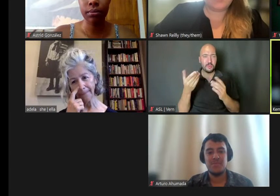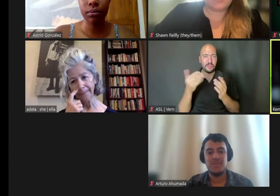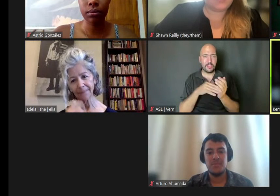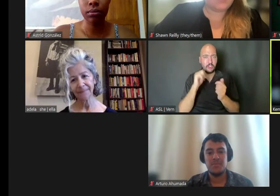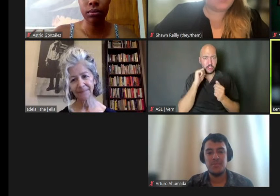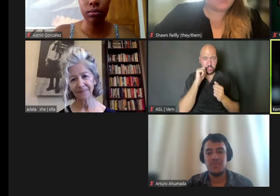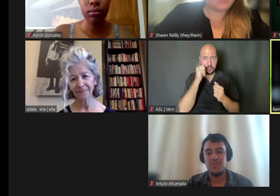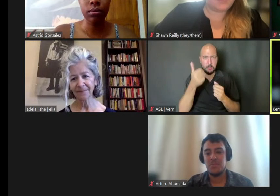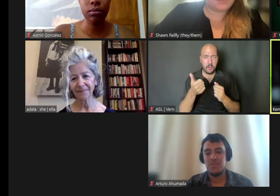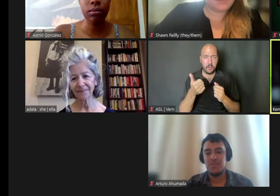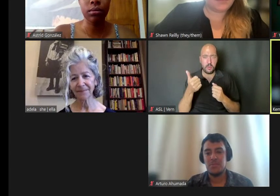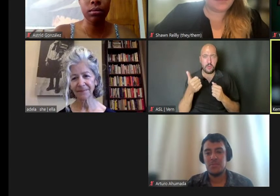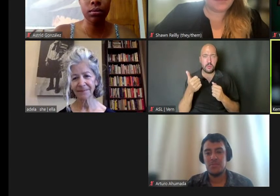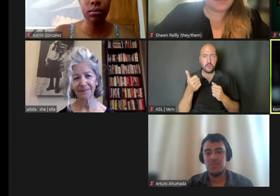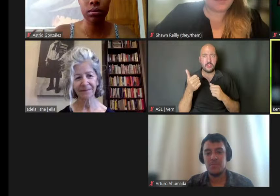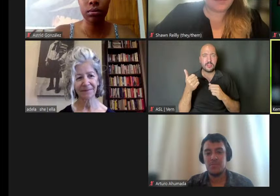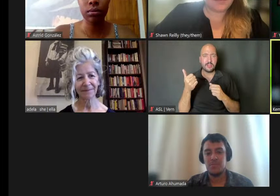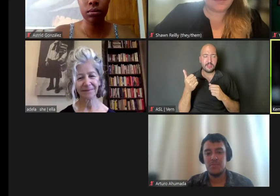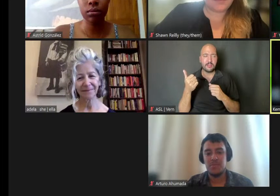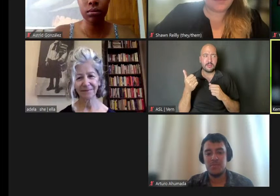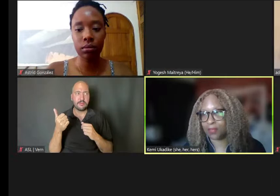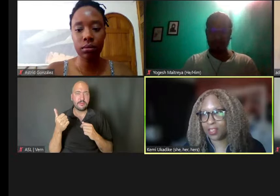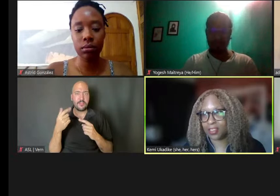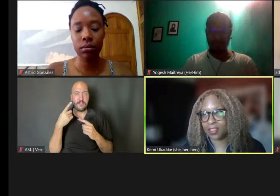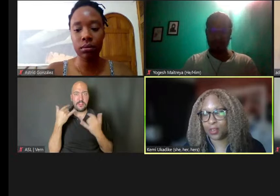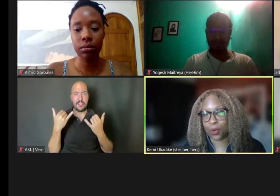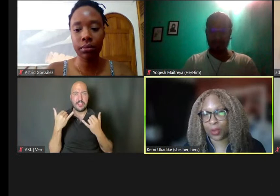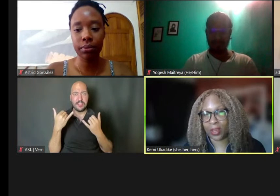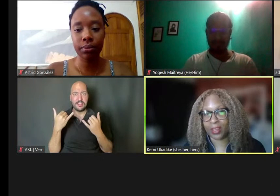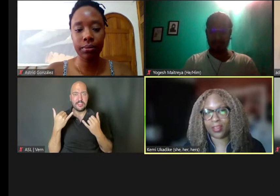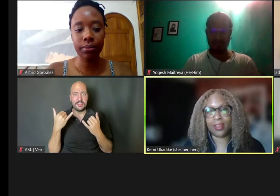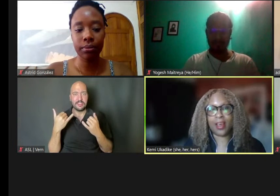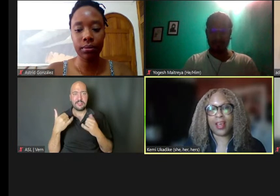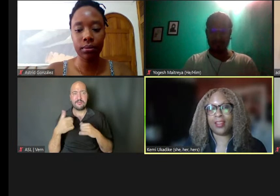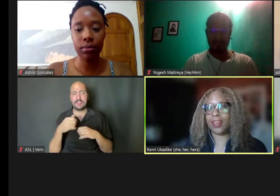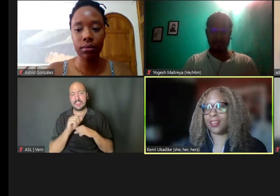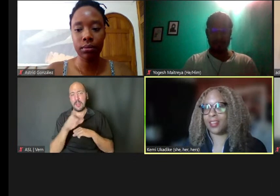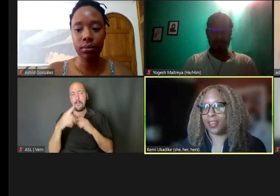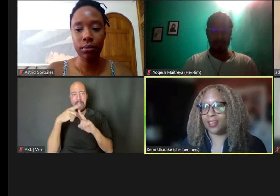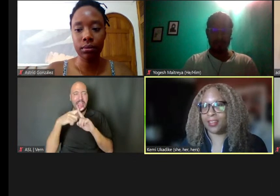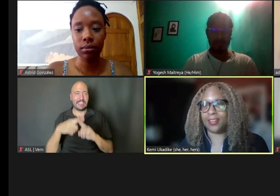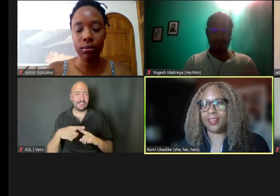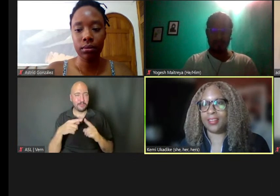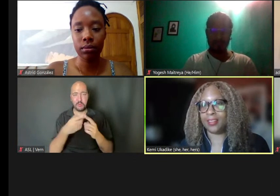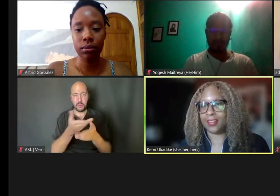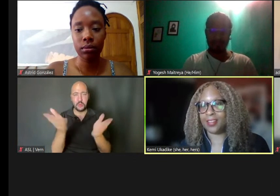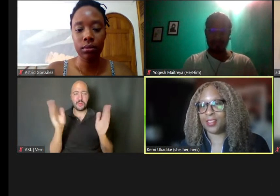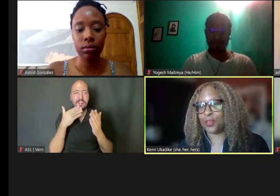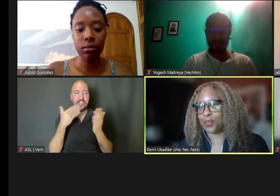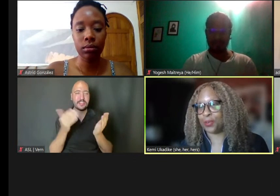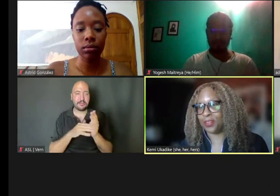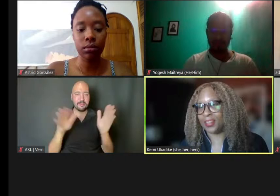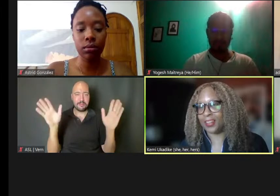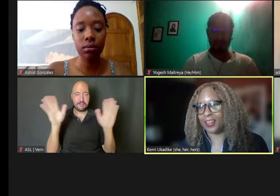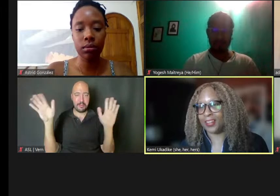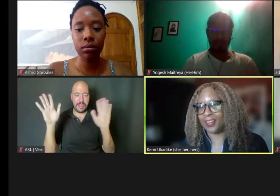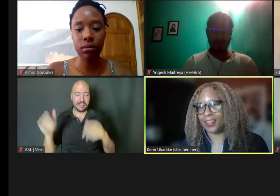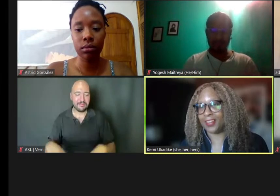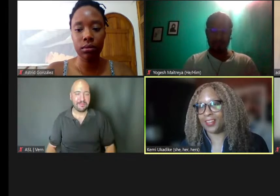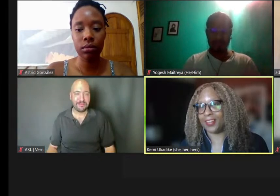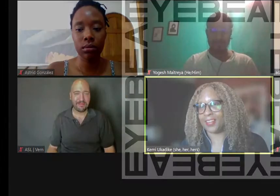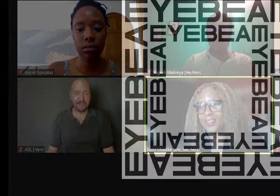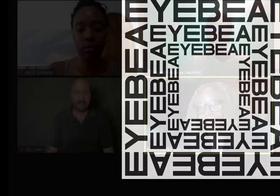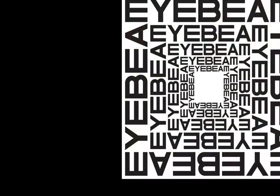again tomorrow. Until then, sending positivity your way, and thanks again. See you soon.